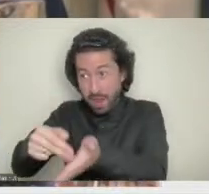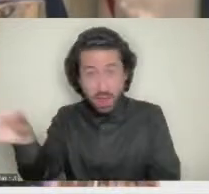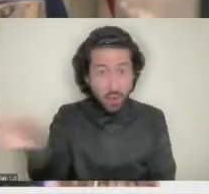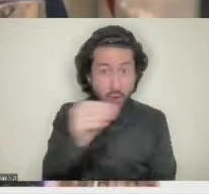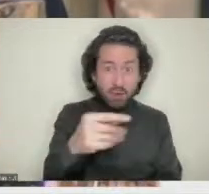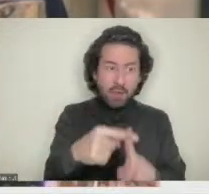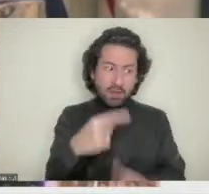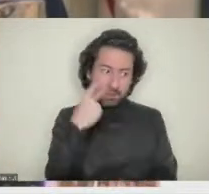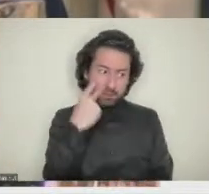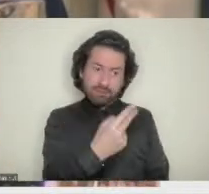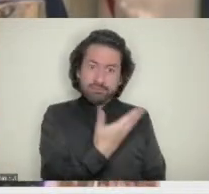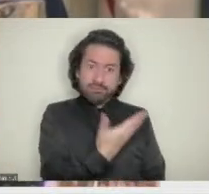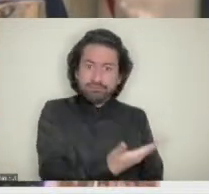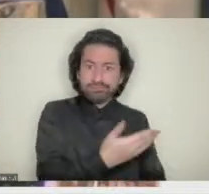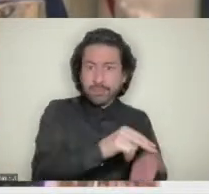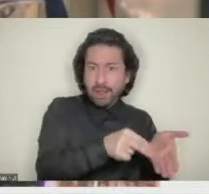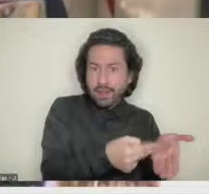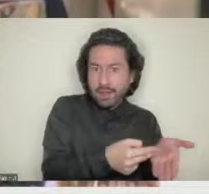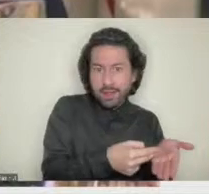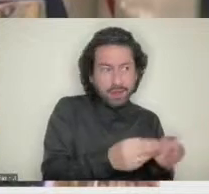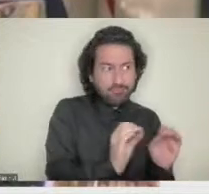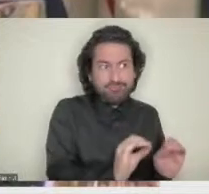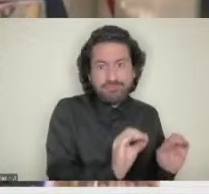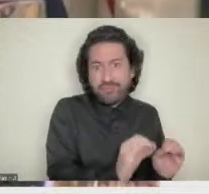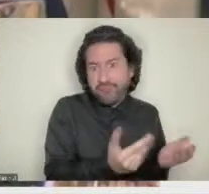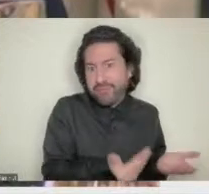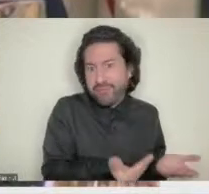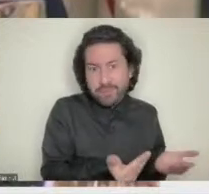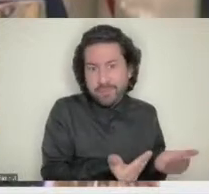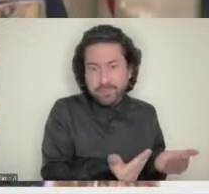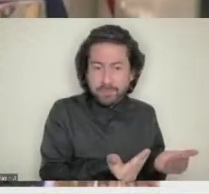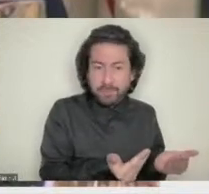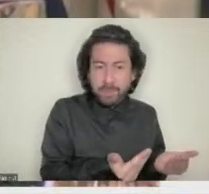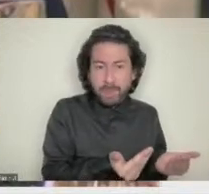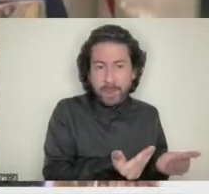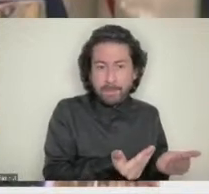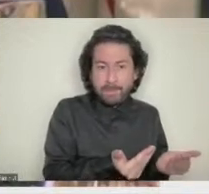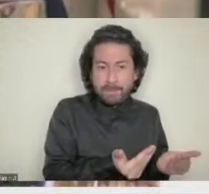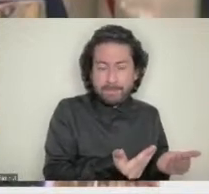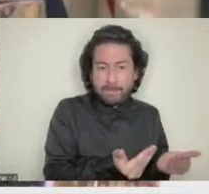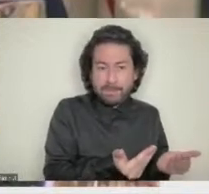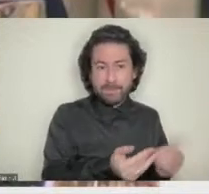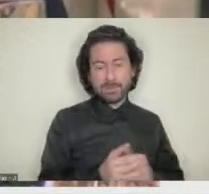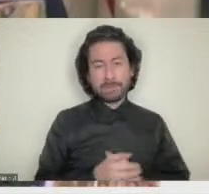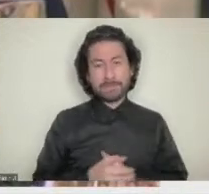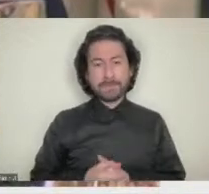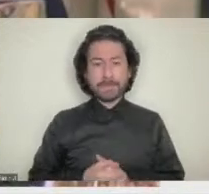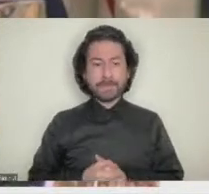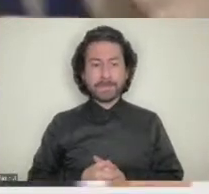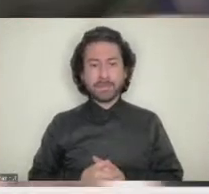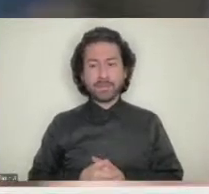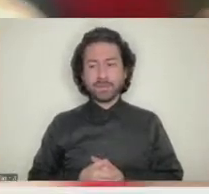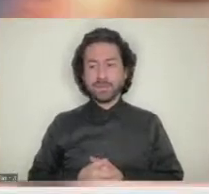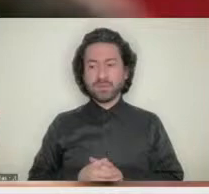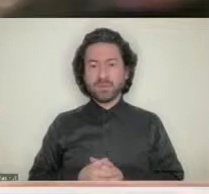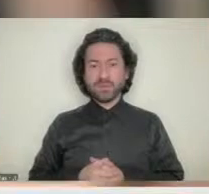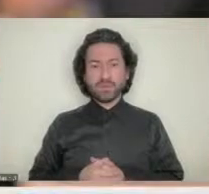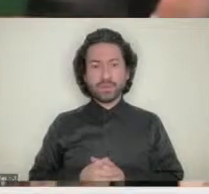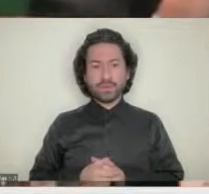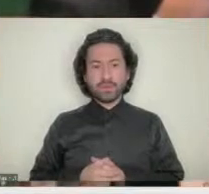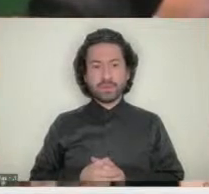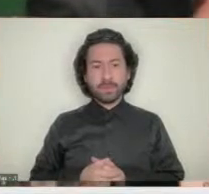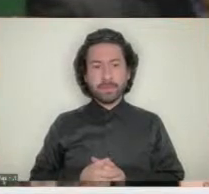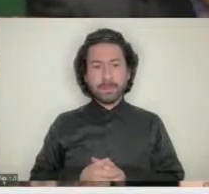systems, but no longer in the formal world, but with these characteristics of the labor market of structural informality?